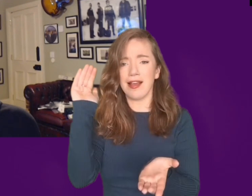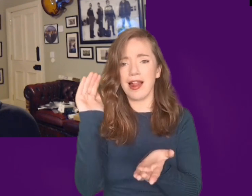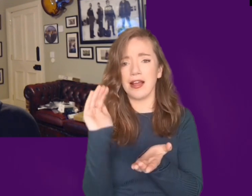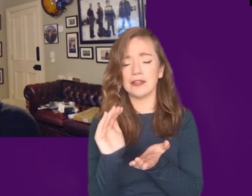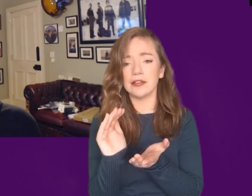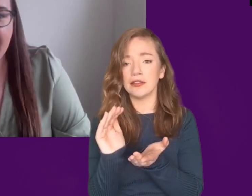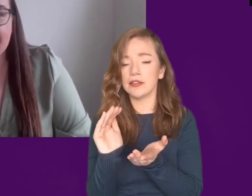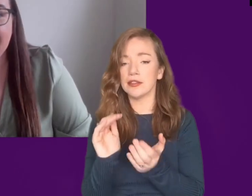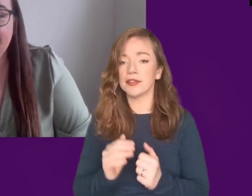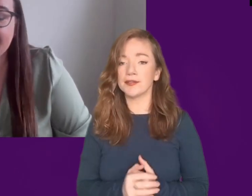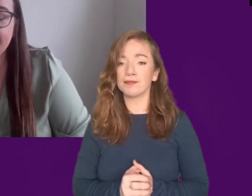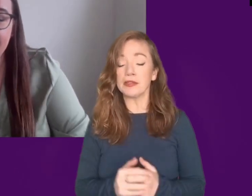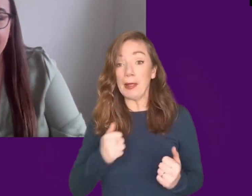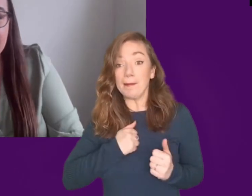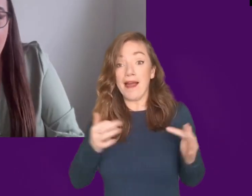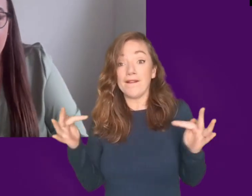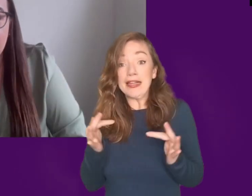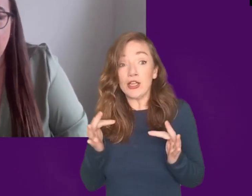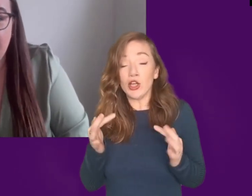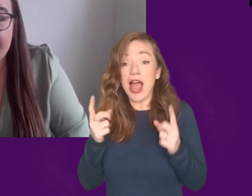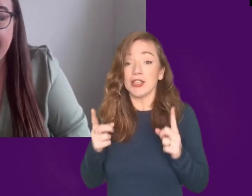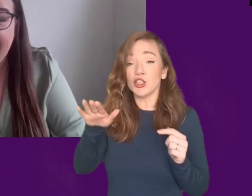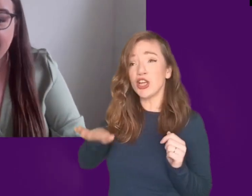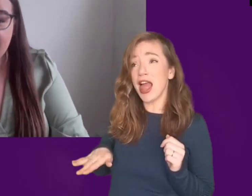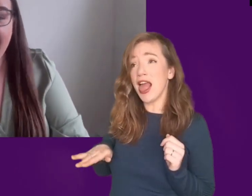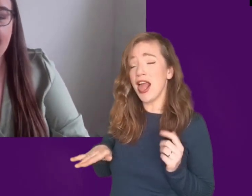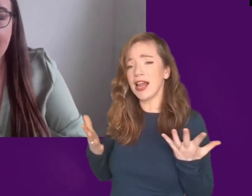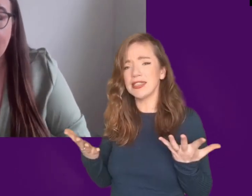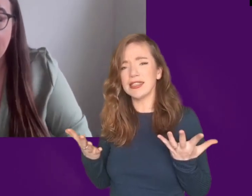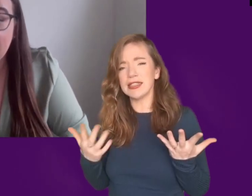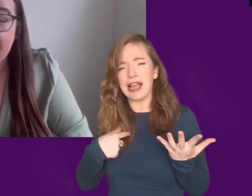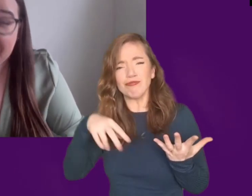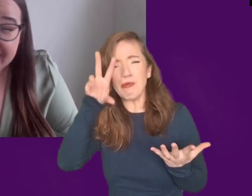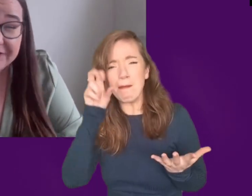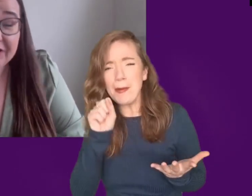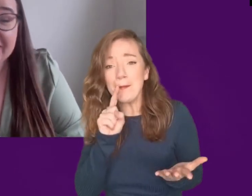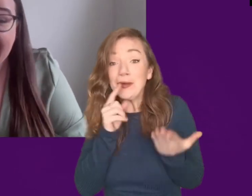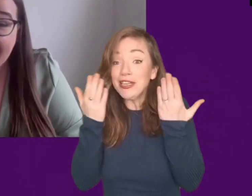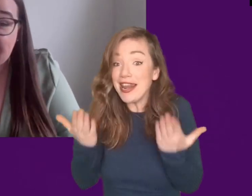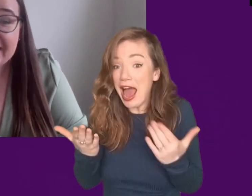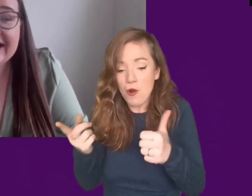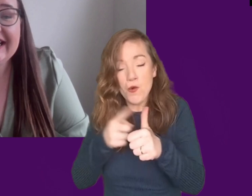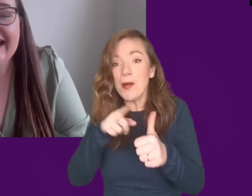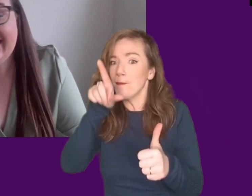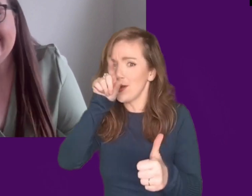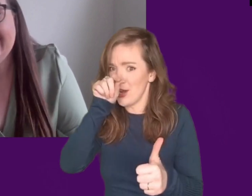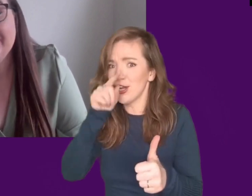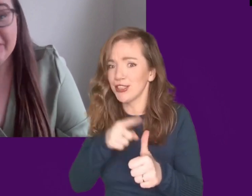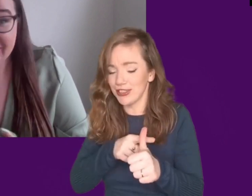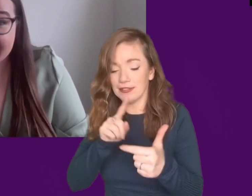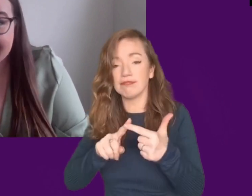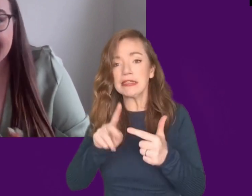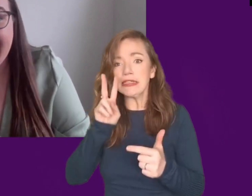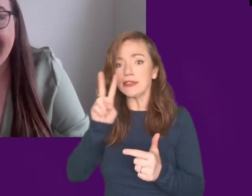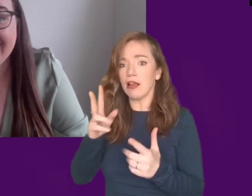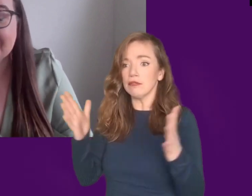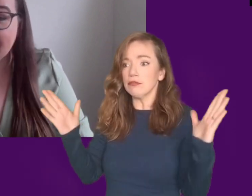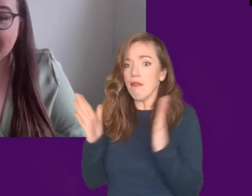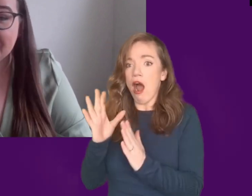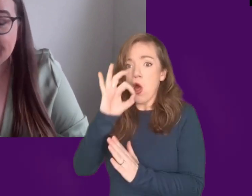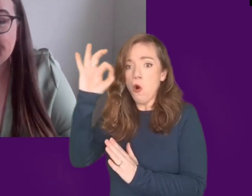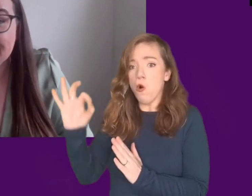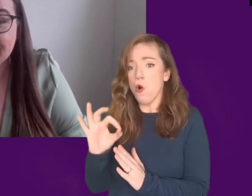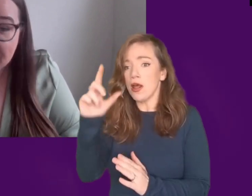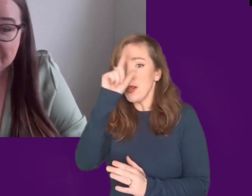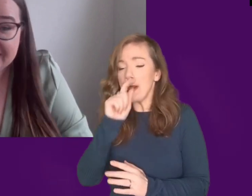billion people. My biggest fear as a child was, I actually can't remember, but my biggest fear now is birds and a